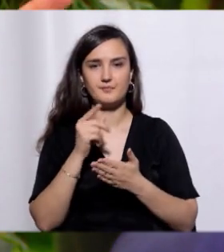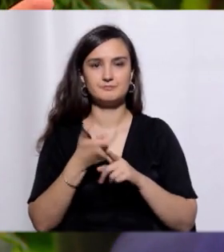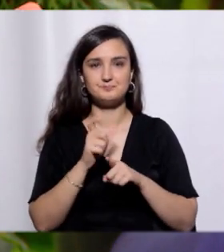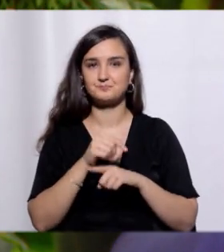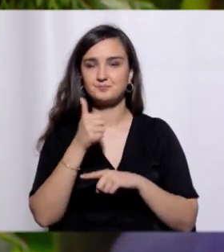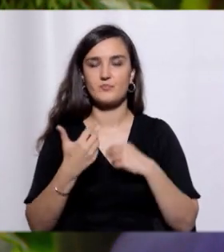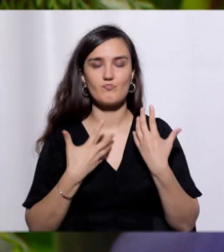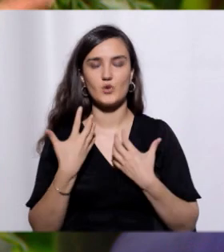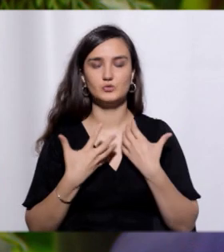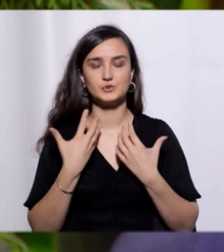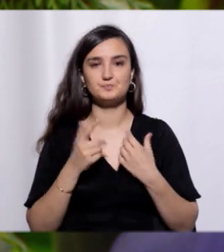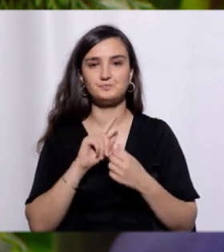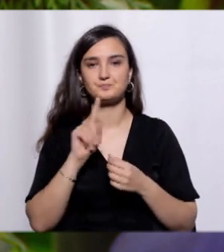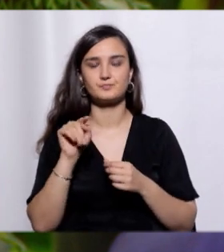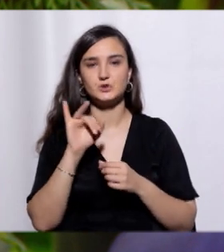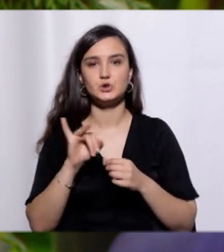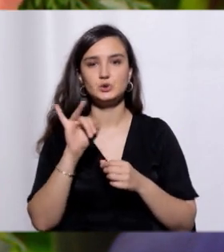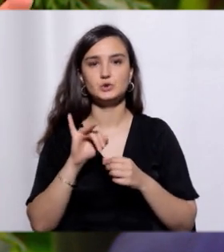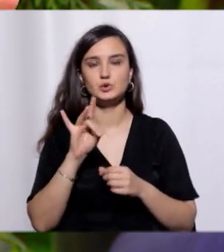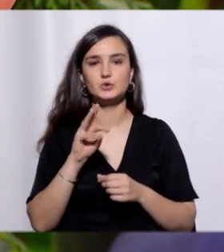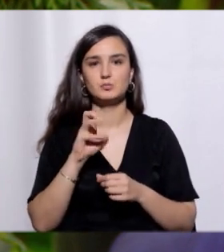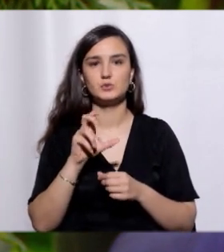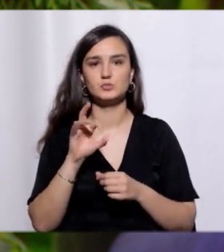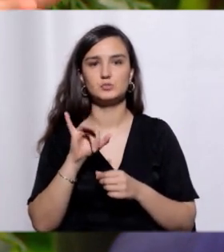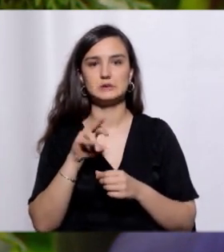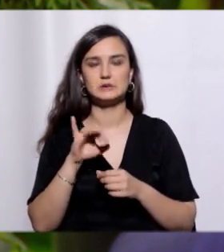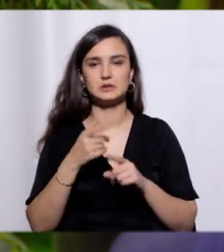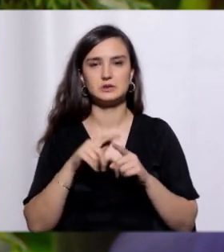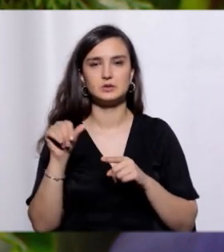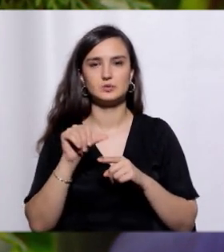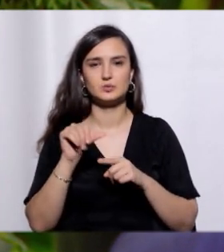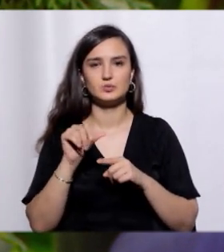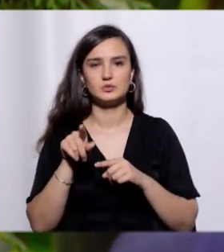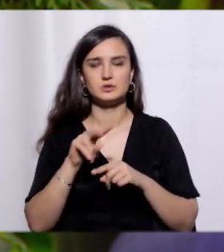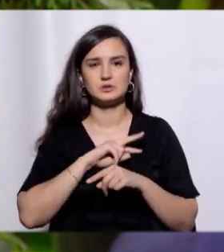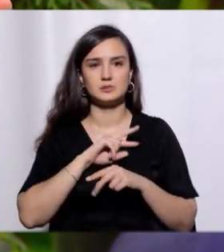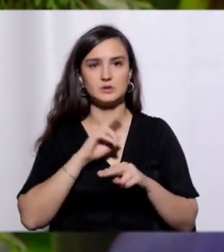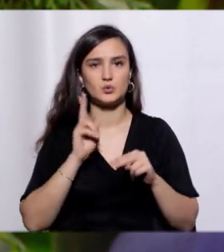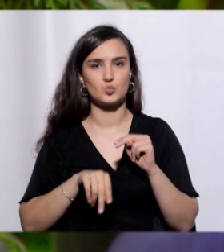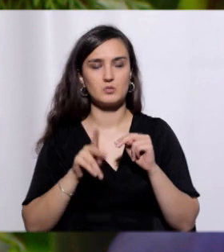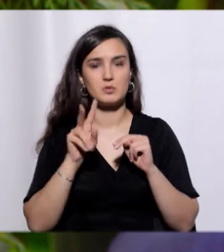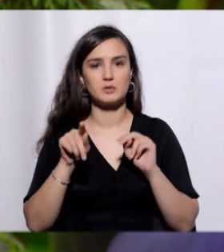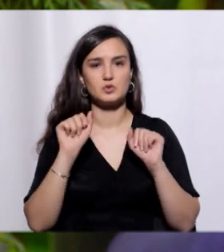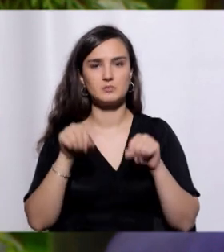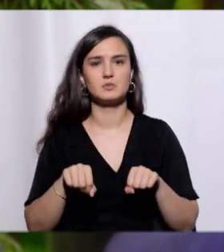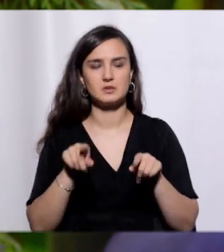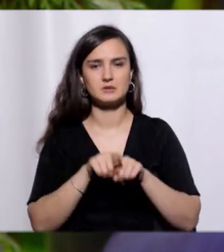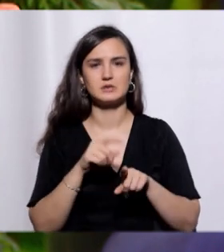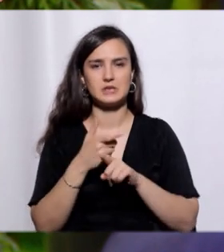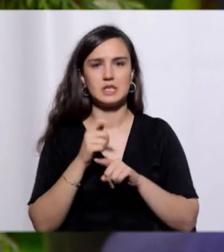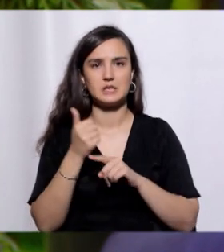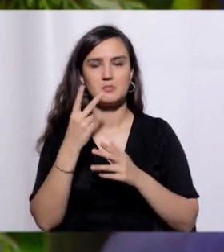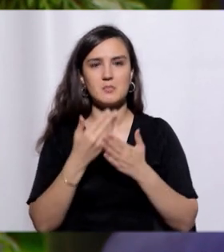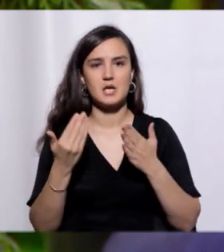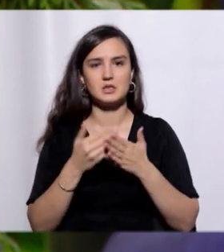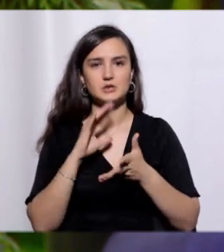great emotions. But a classic story like Romeo and Juliet has a bad ending for love, but it can also be a very good